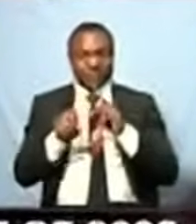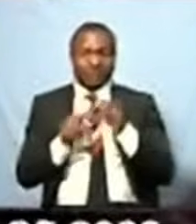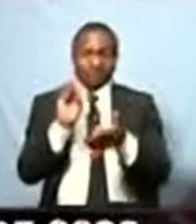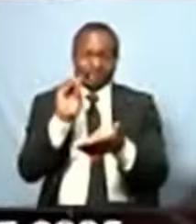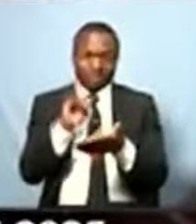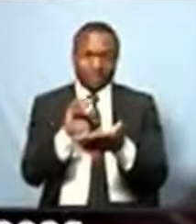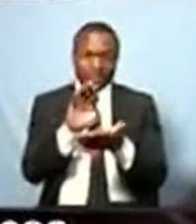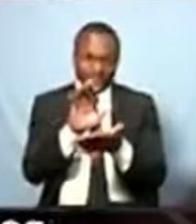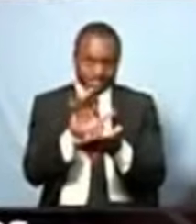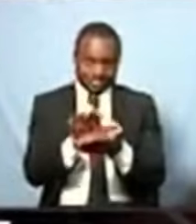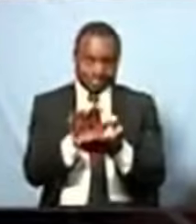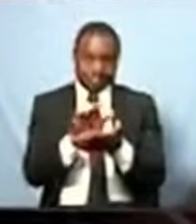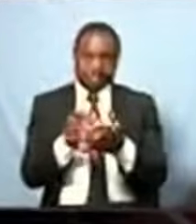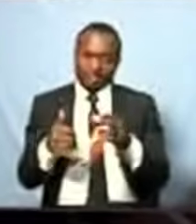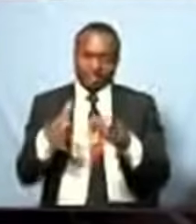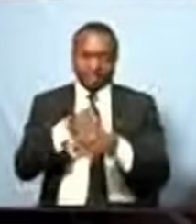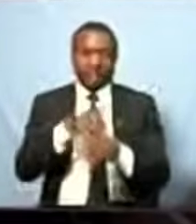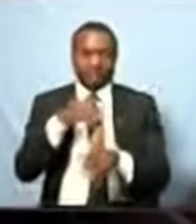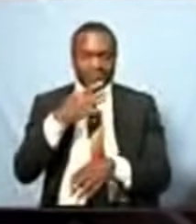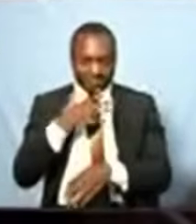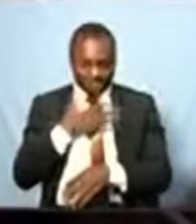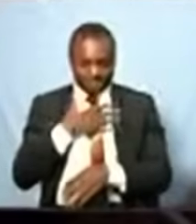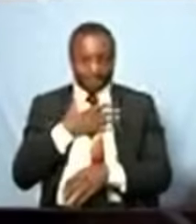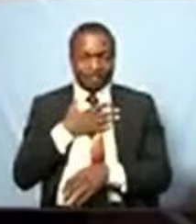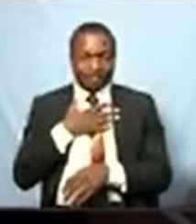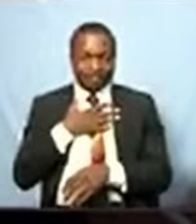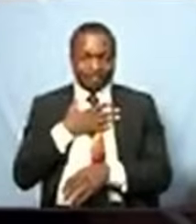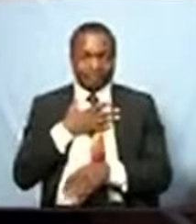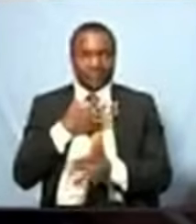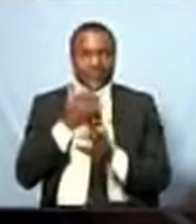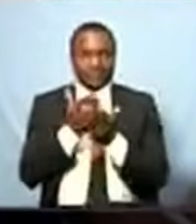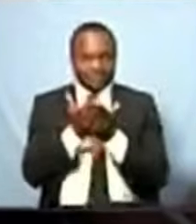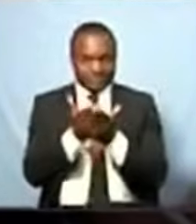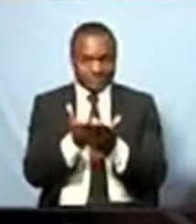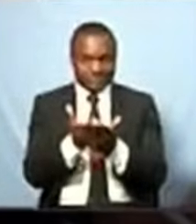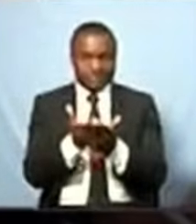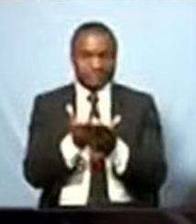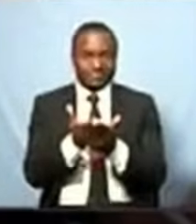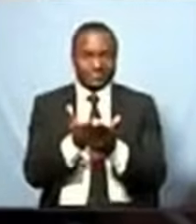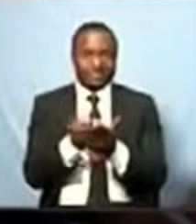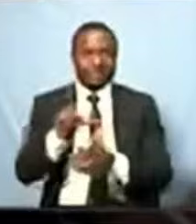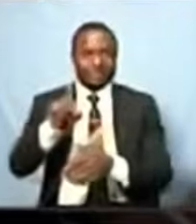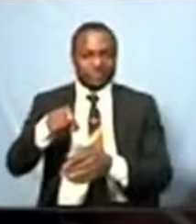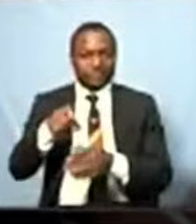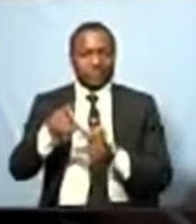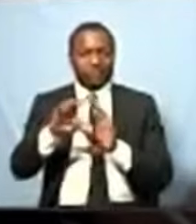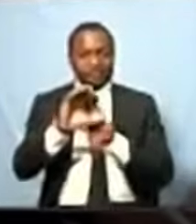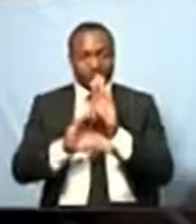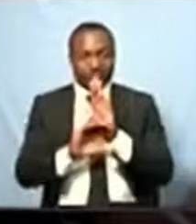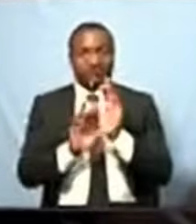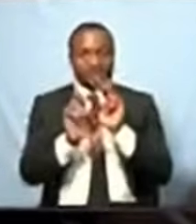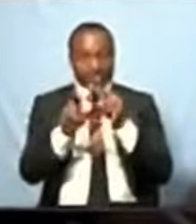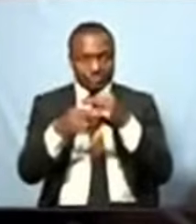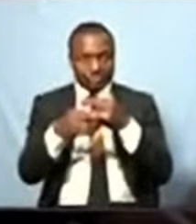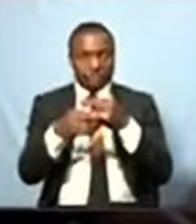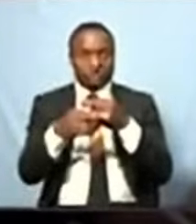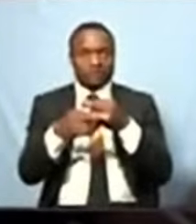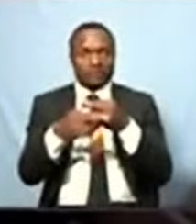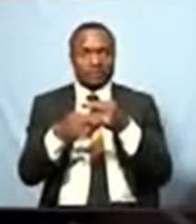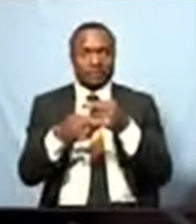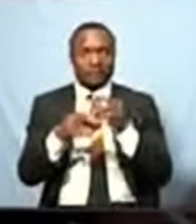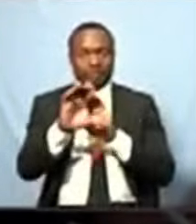forward, including my own submissions. We need constitutional reforms.